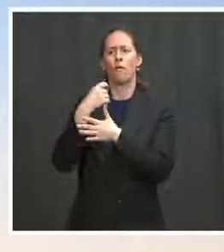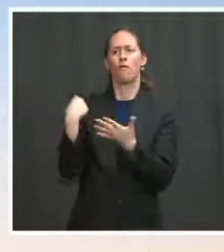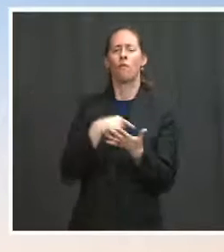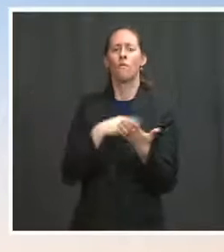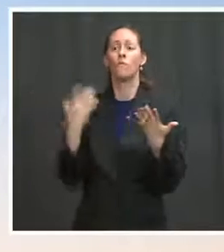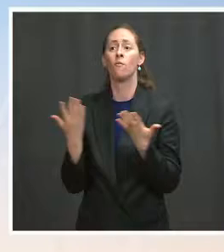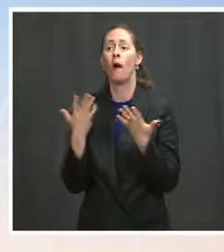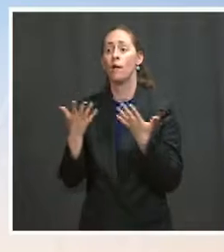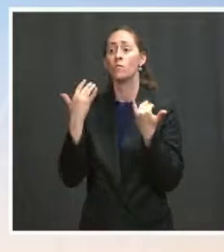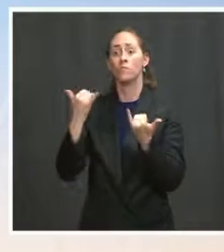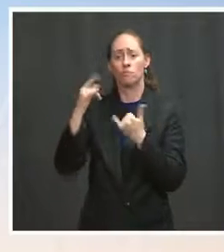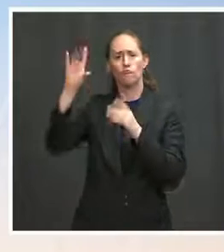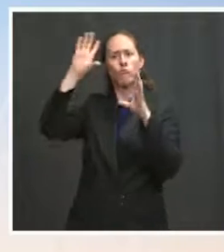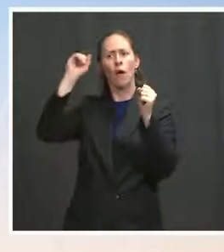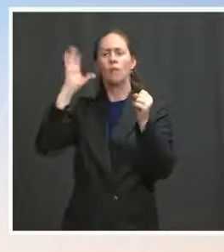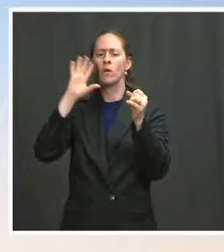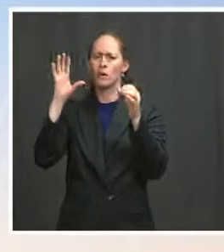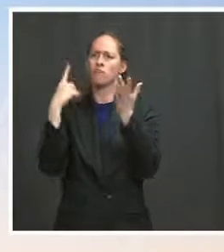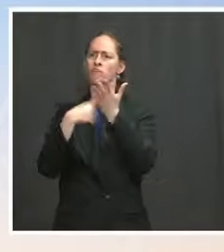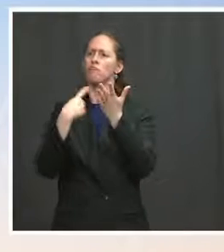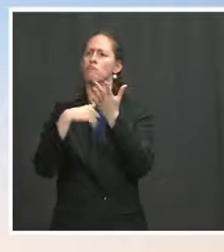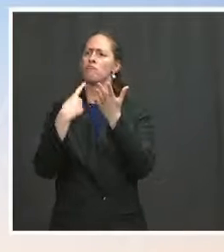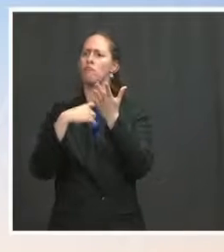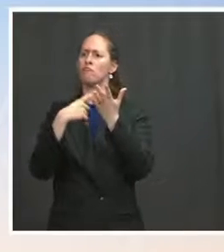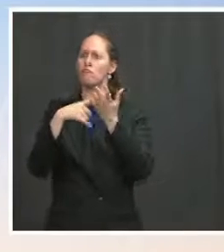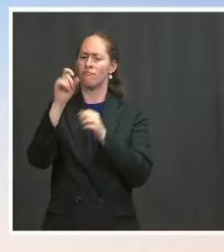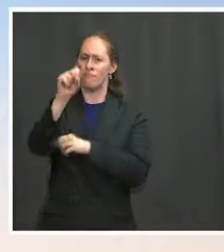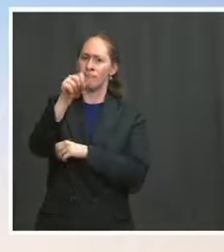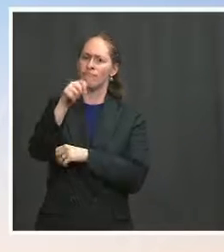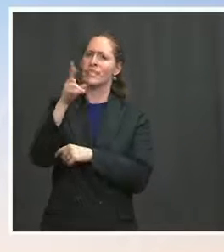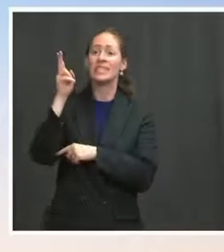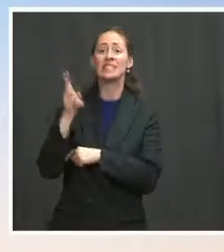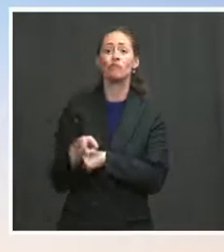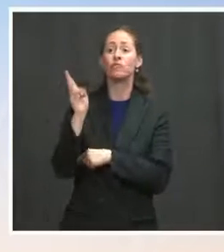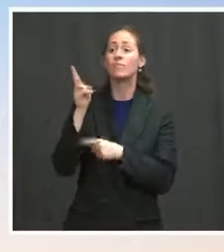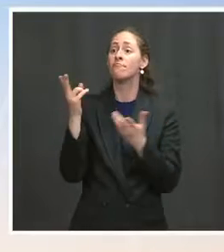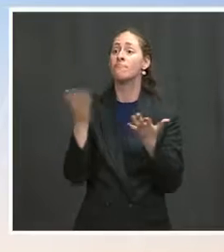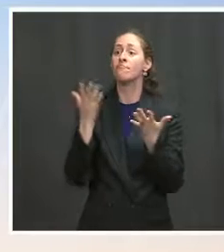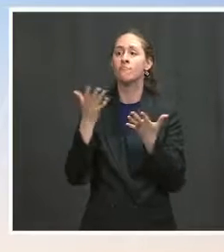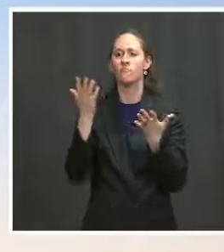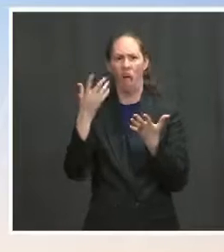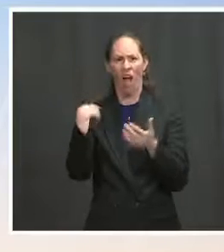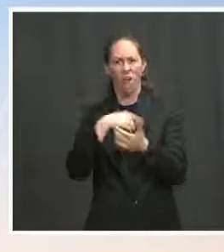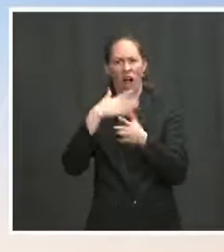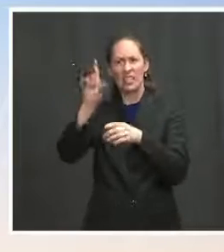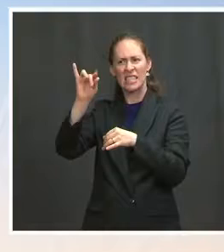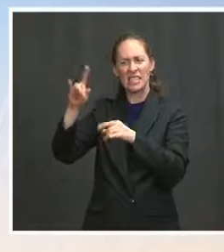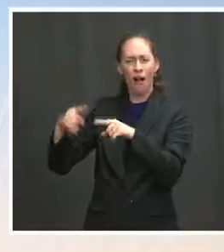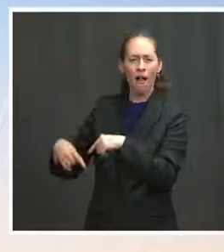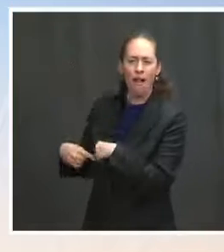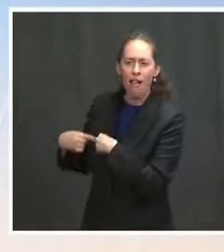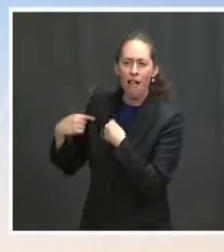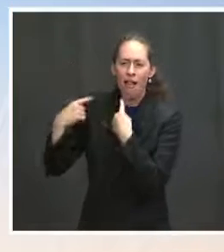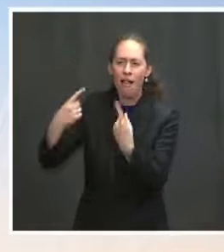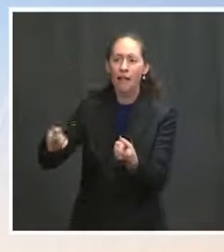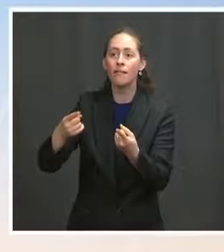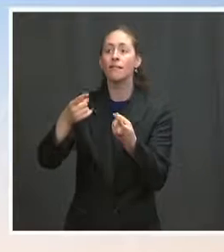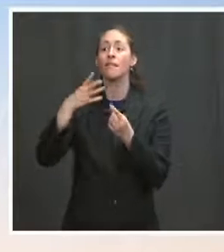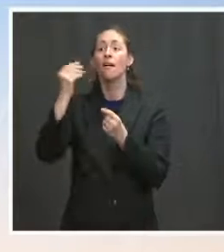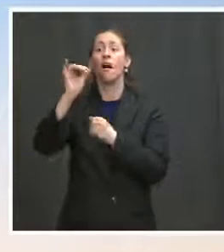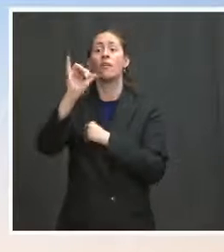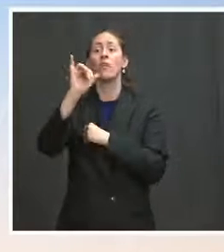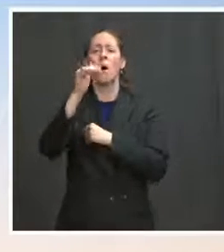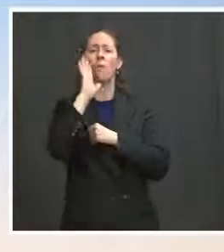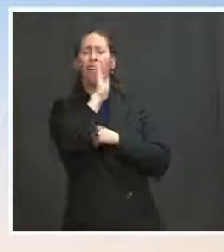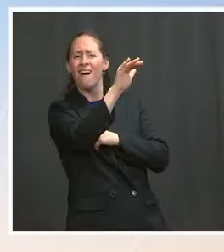historic step his administration has taken, but he will also renew his calls on the Senate to swiftly pass the Equality Act and